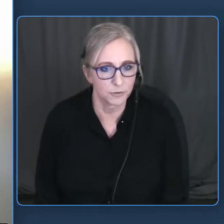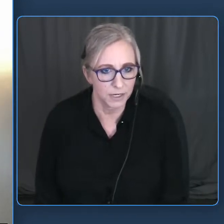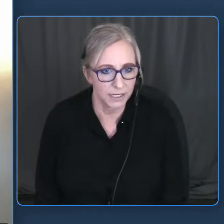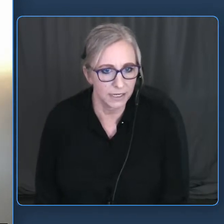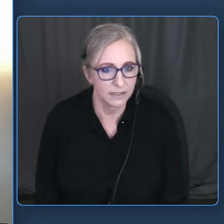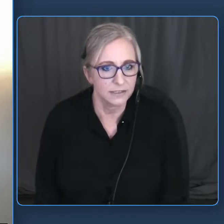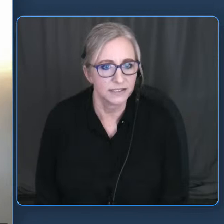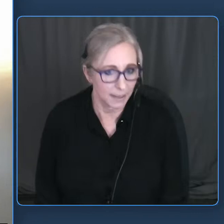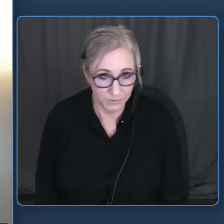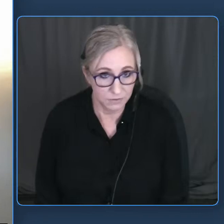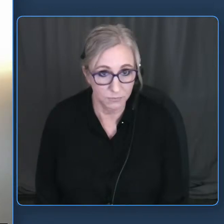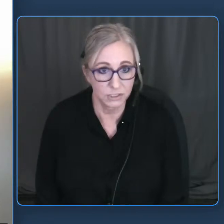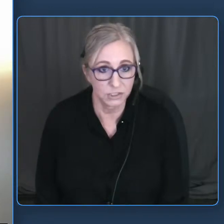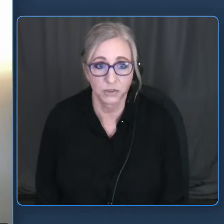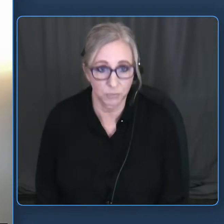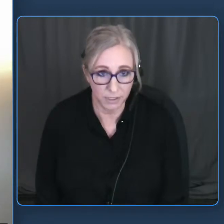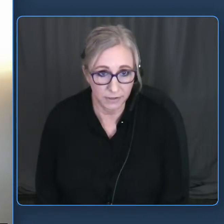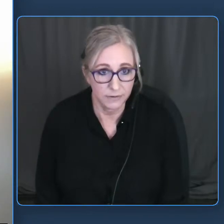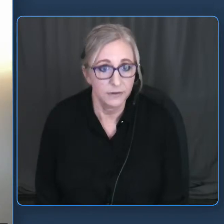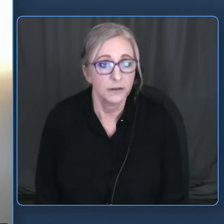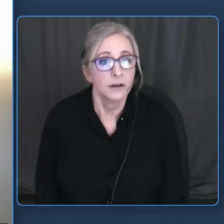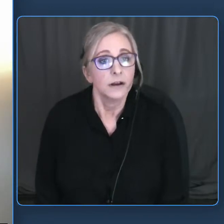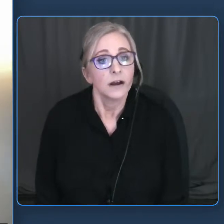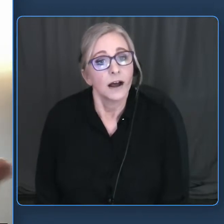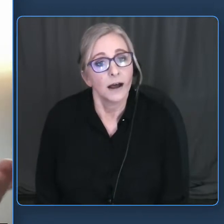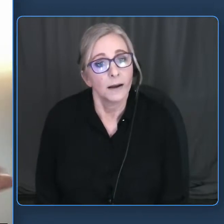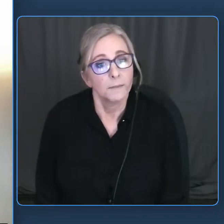have 3 steps, really just 3.